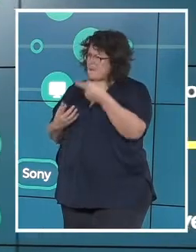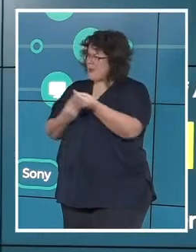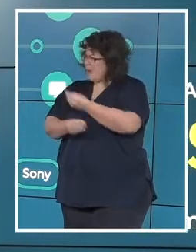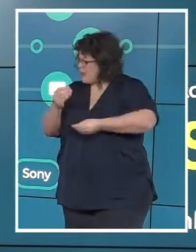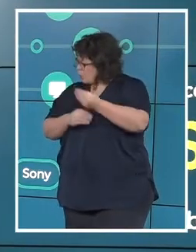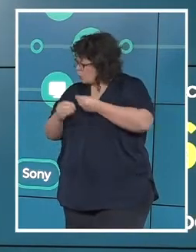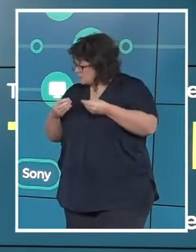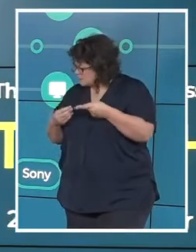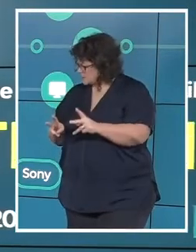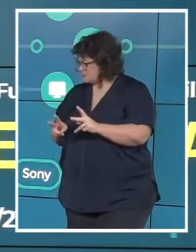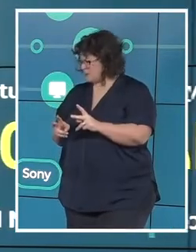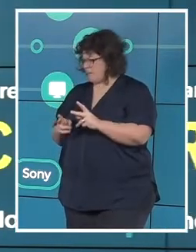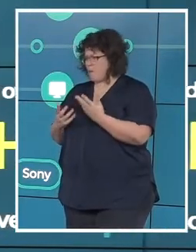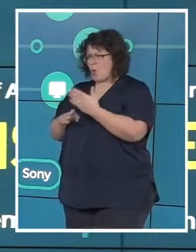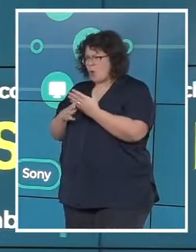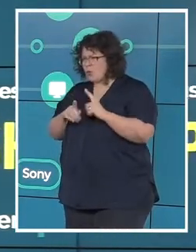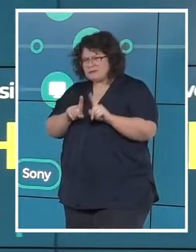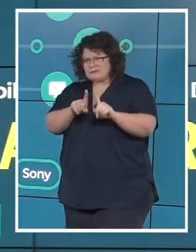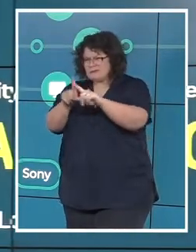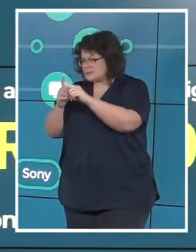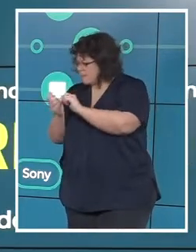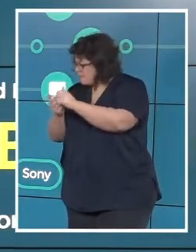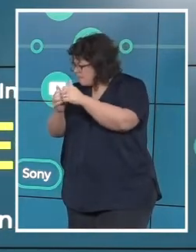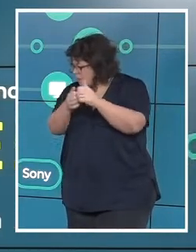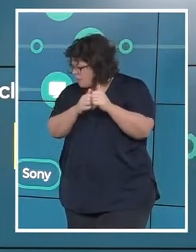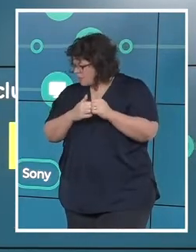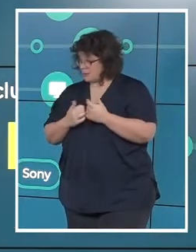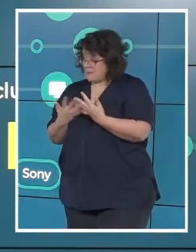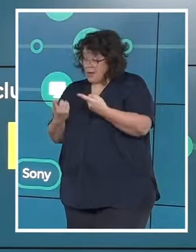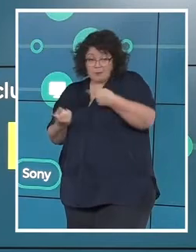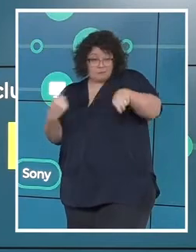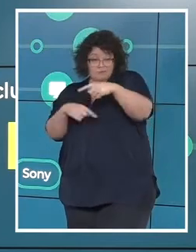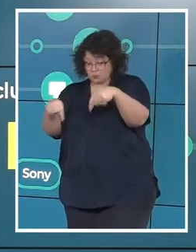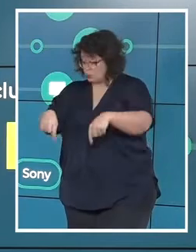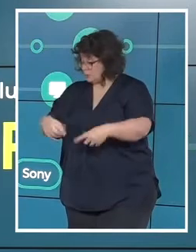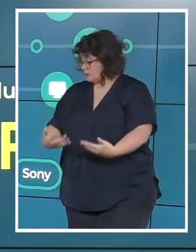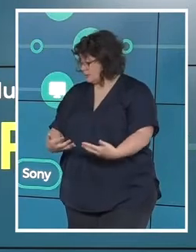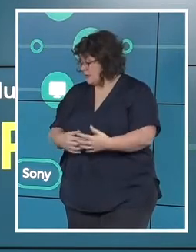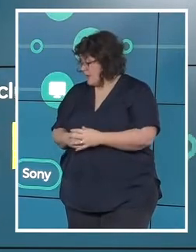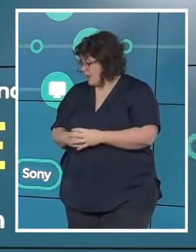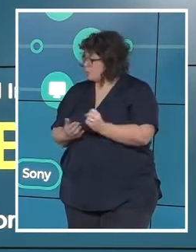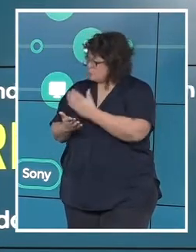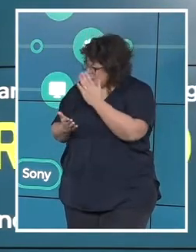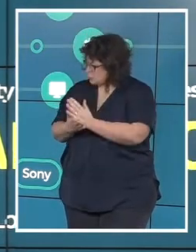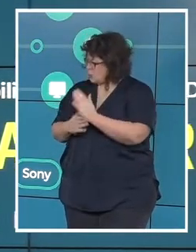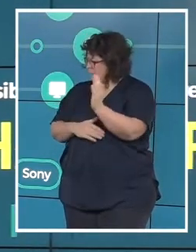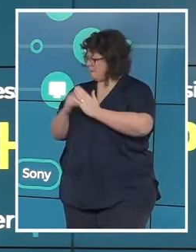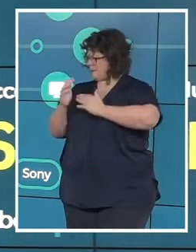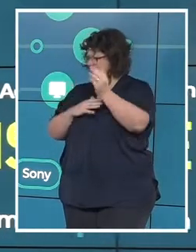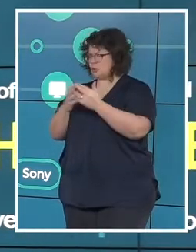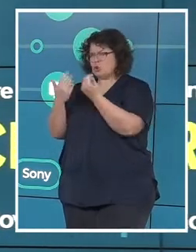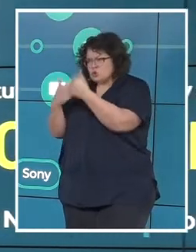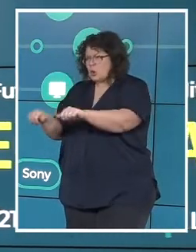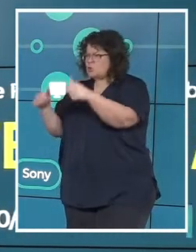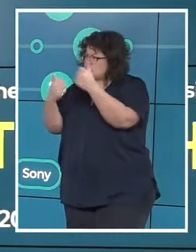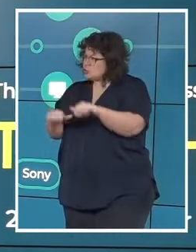we are building a solution and solutions for all, ensuring that we can actually deliver a much more diverse